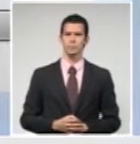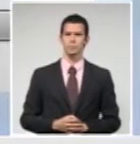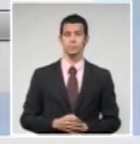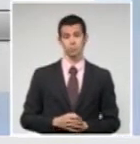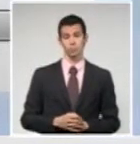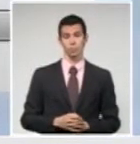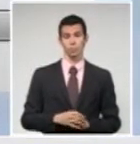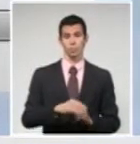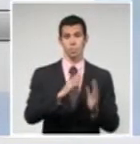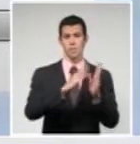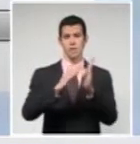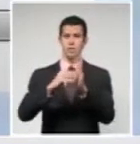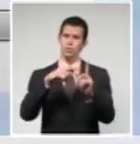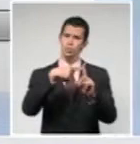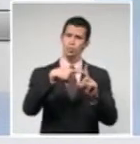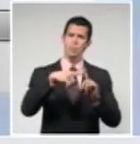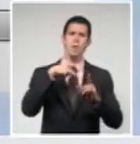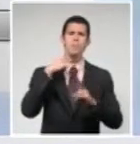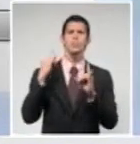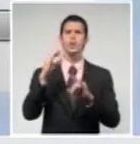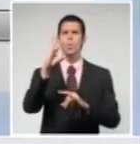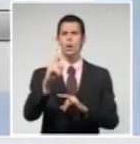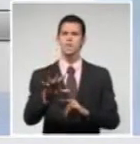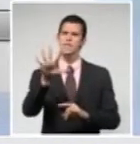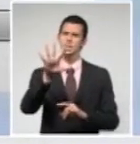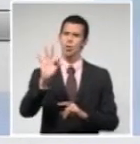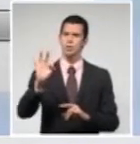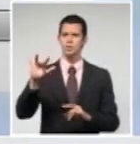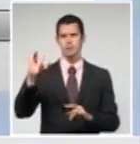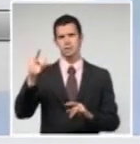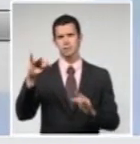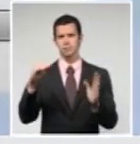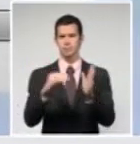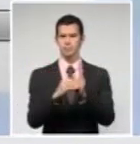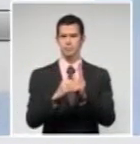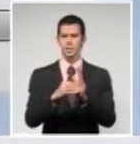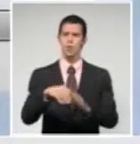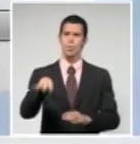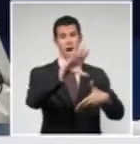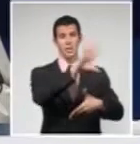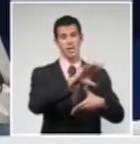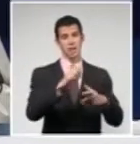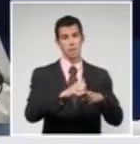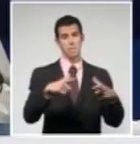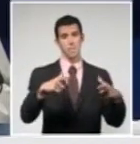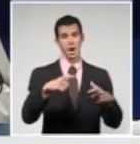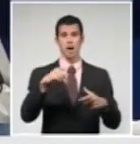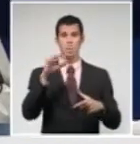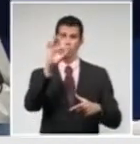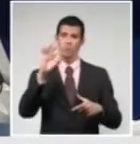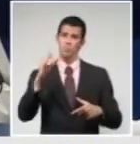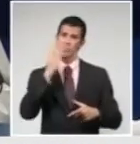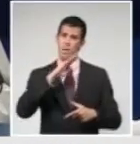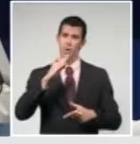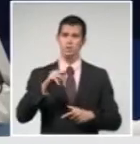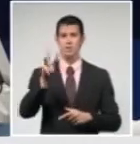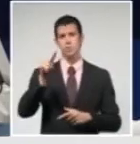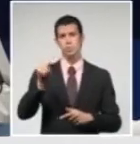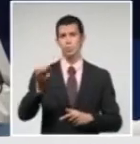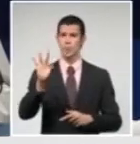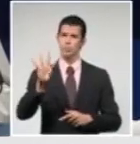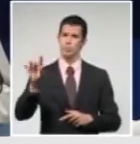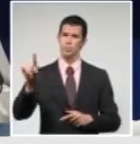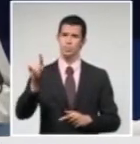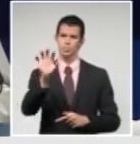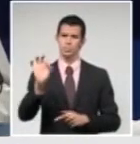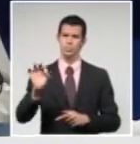587,047 and a mortality rate of 3.31%. The United States continues to top